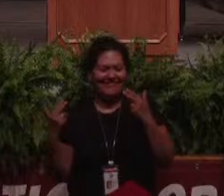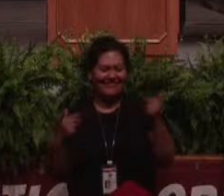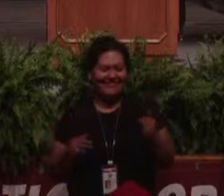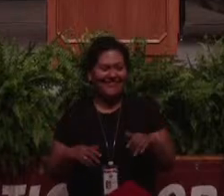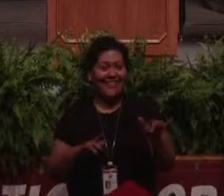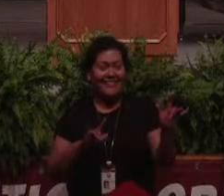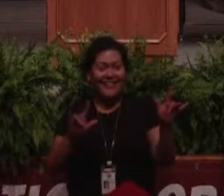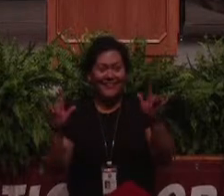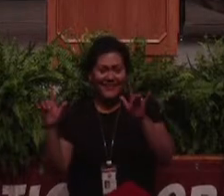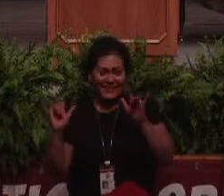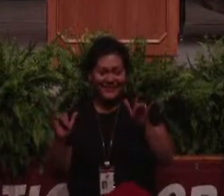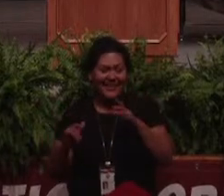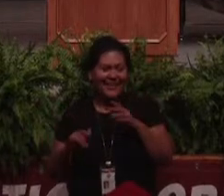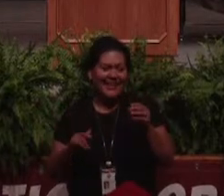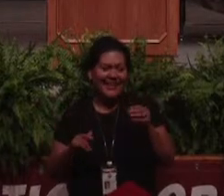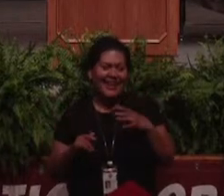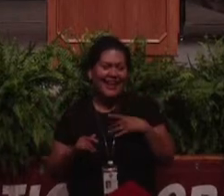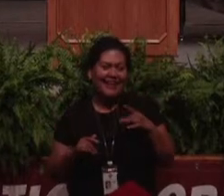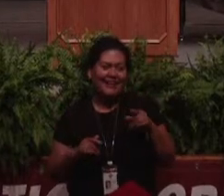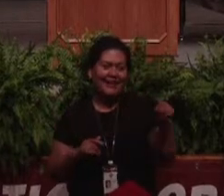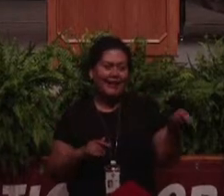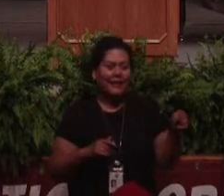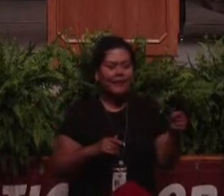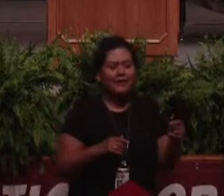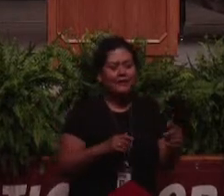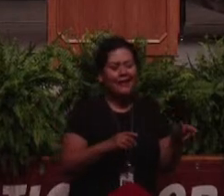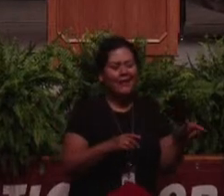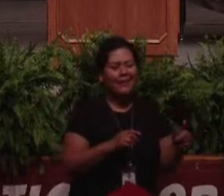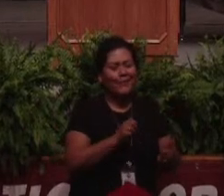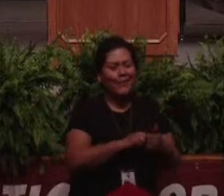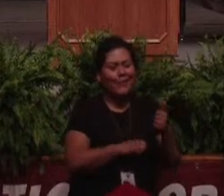I love you guys. It's just that I like the little one the most.